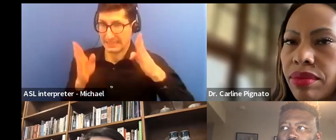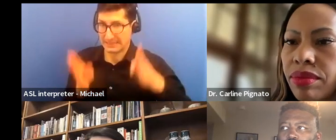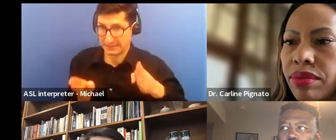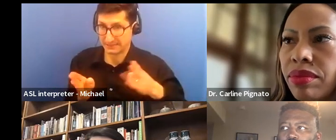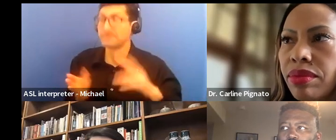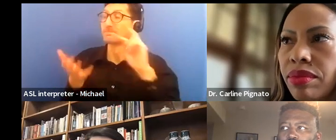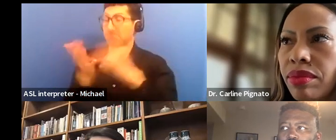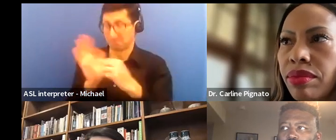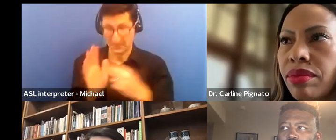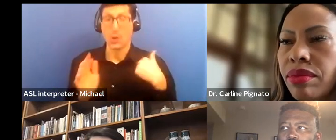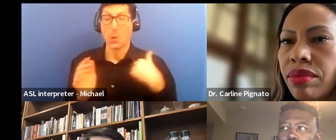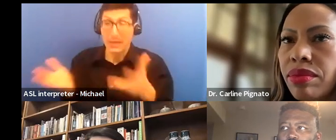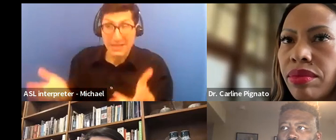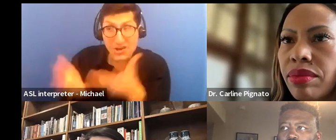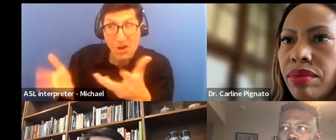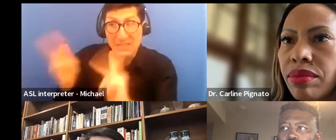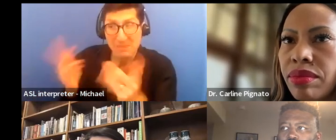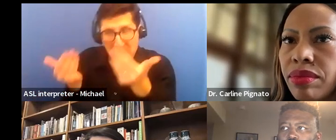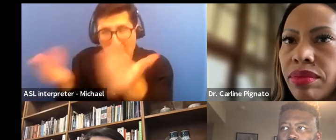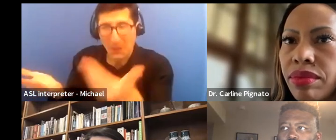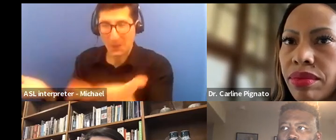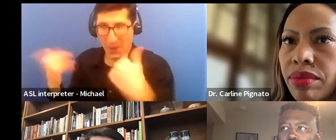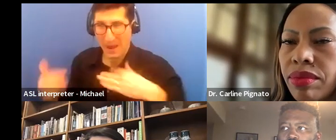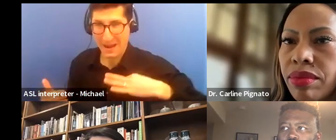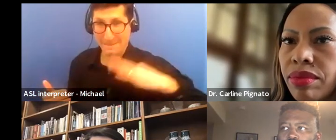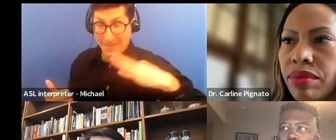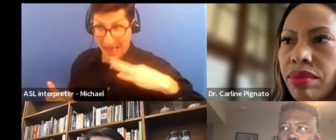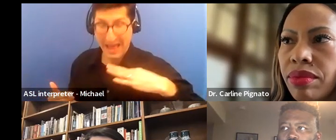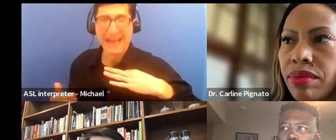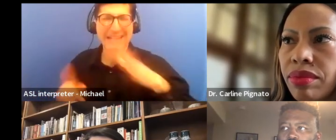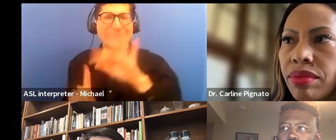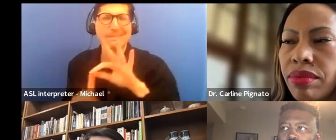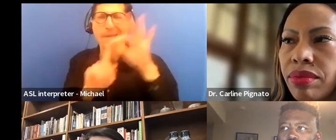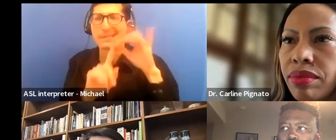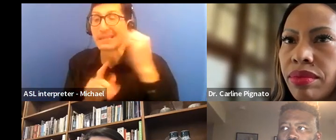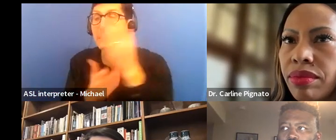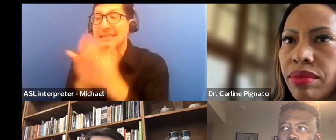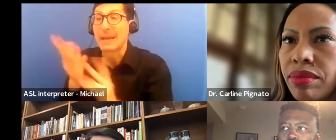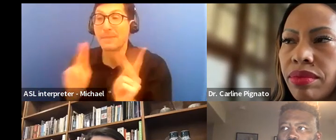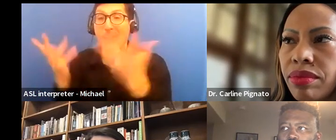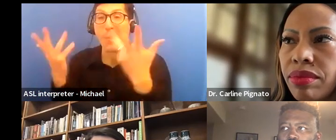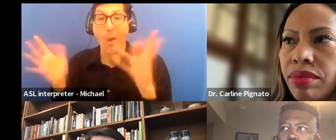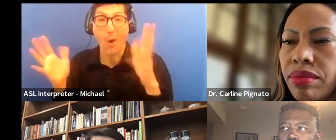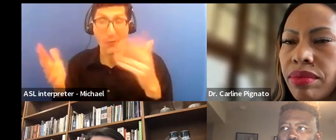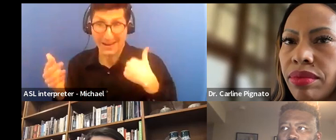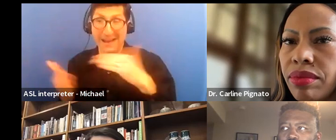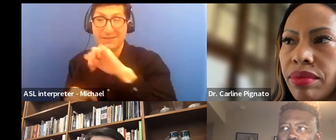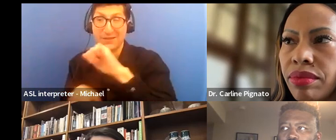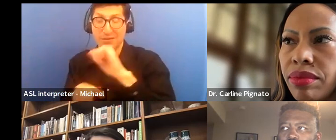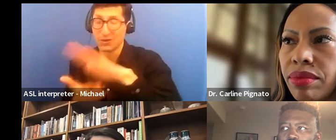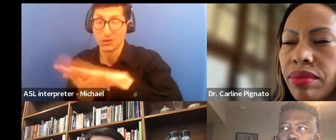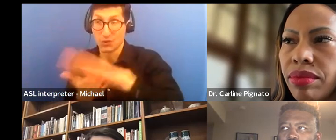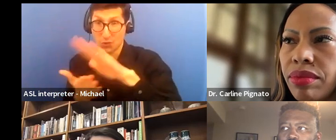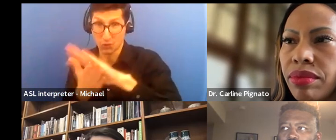candidates to apply, particularly sitting superintendents of other districts. And so I'm